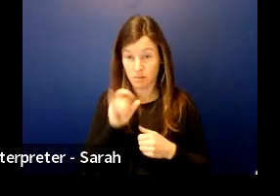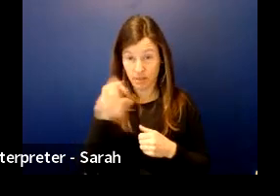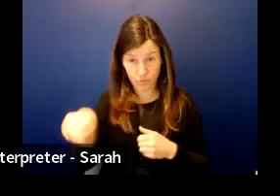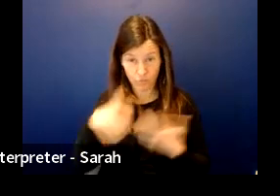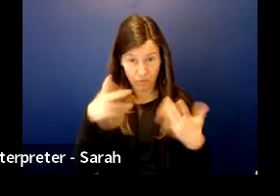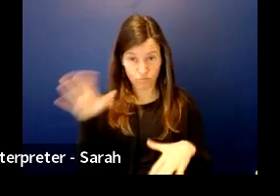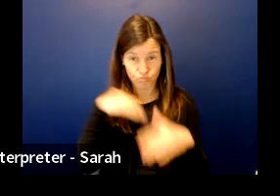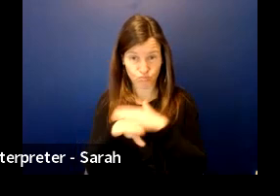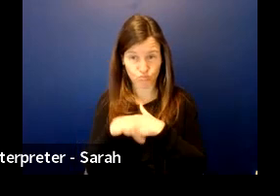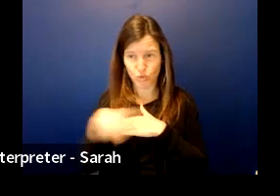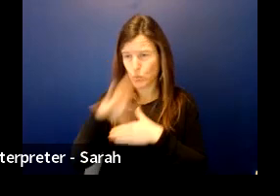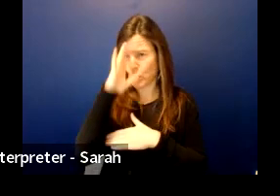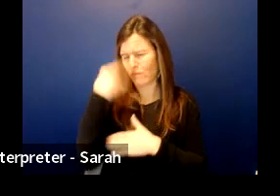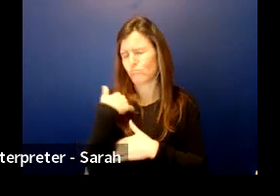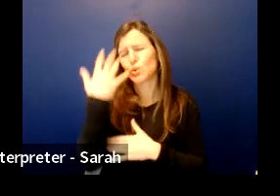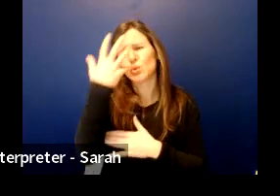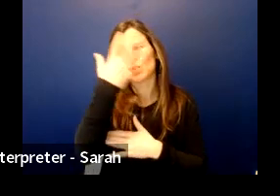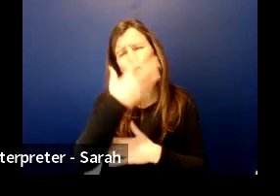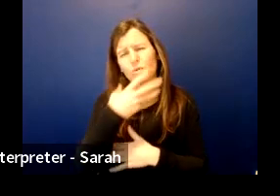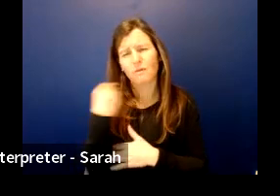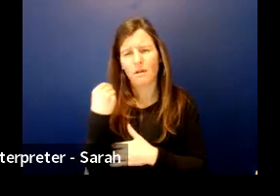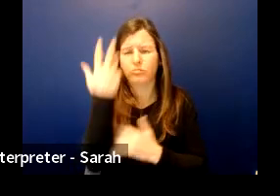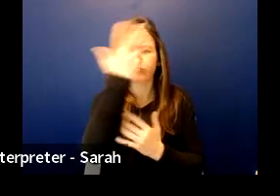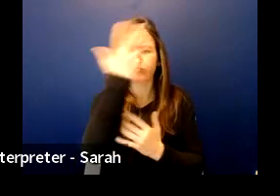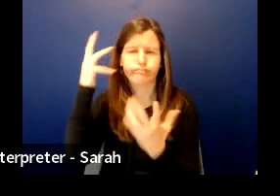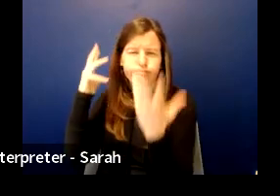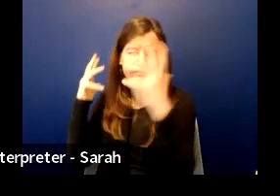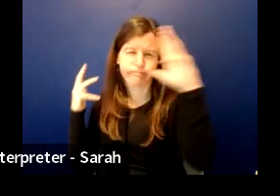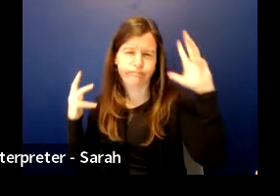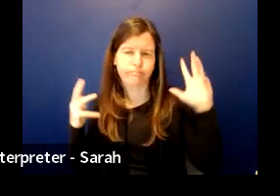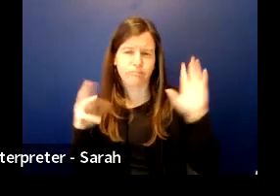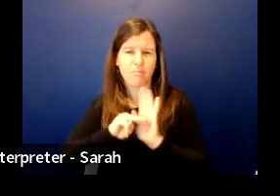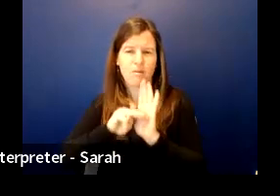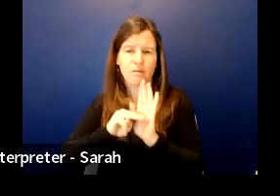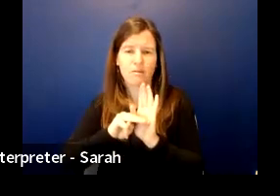know we have a beautiful gallery that's a forest diorama.